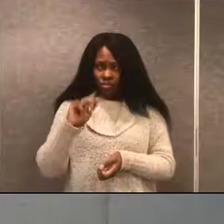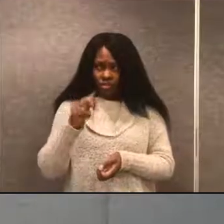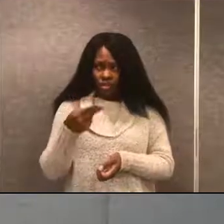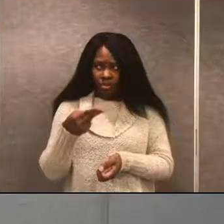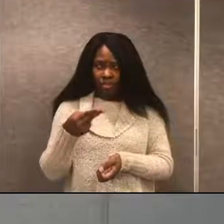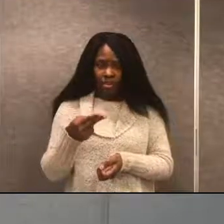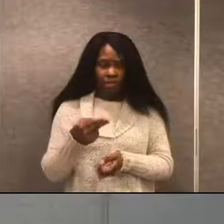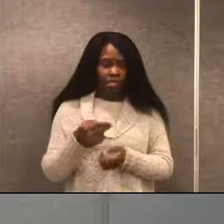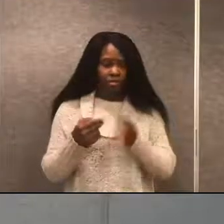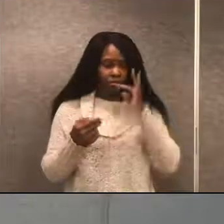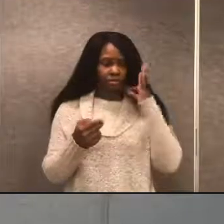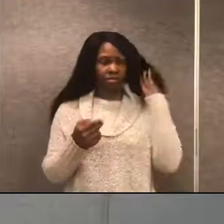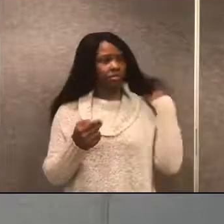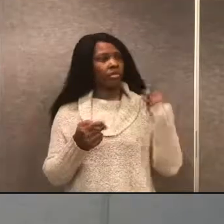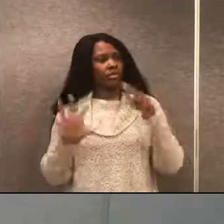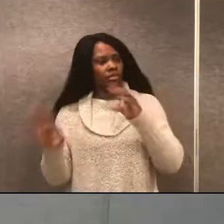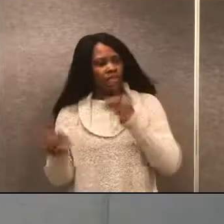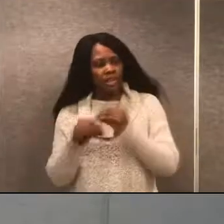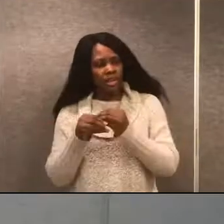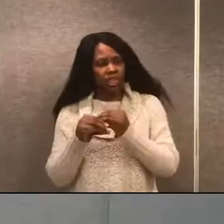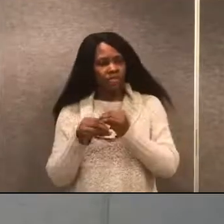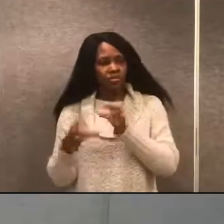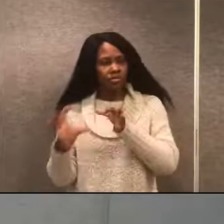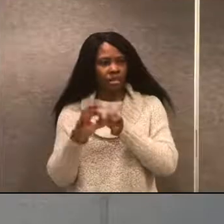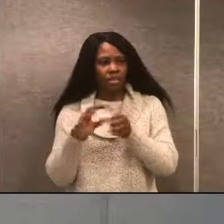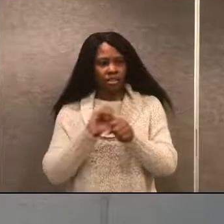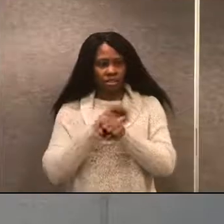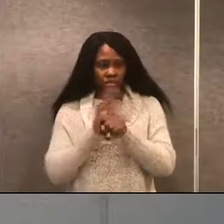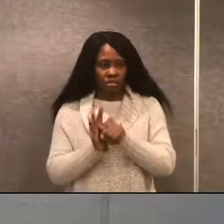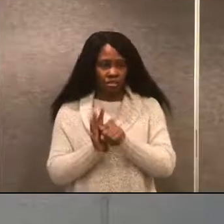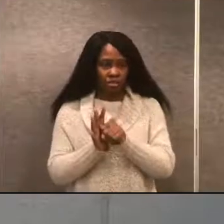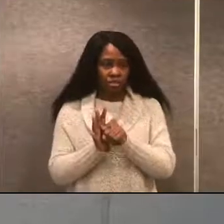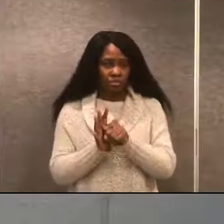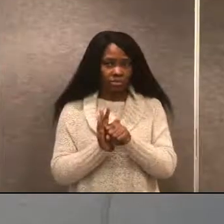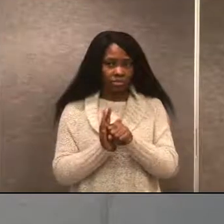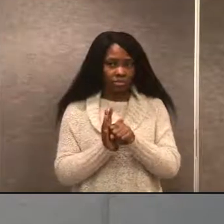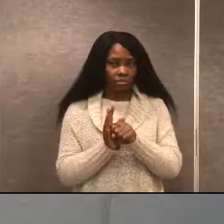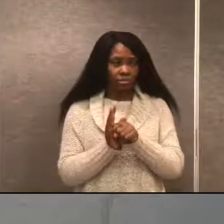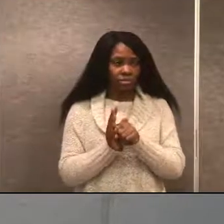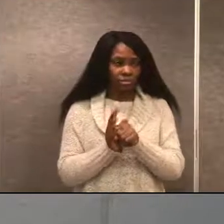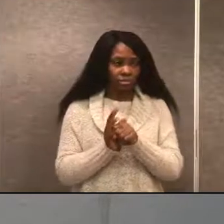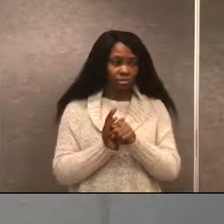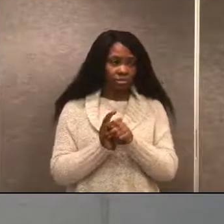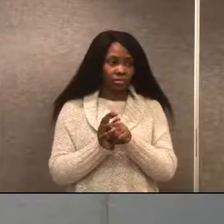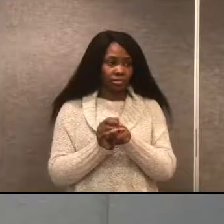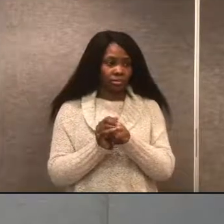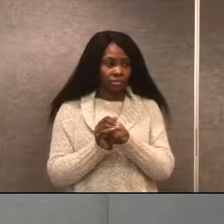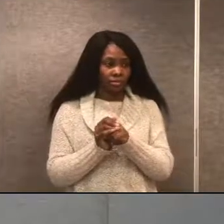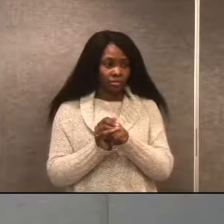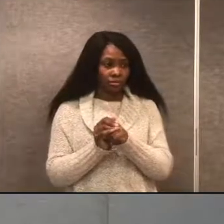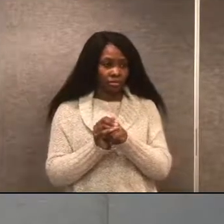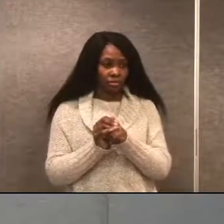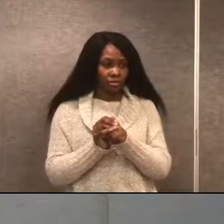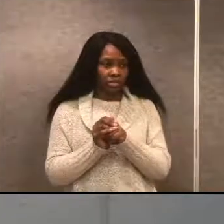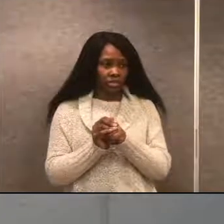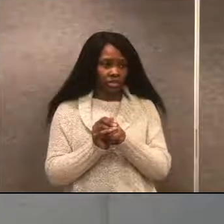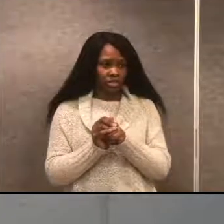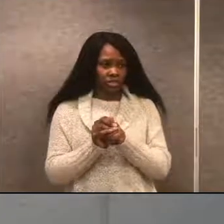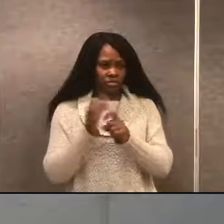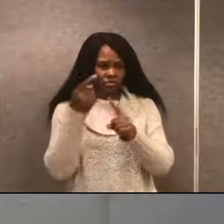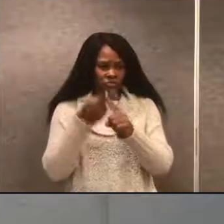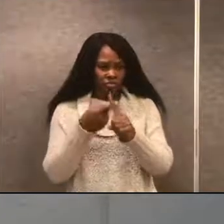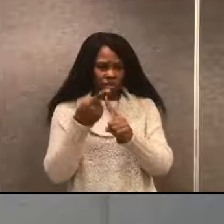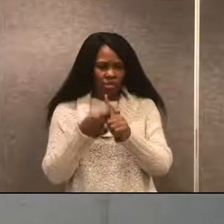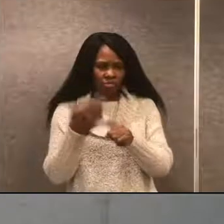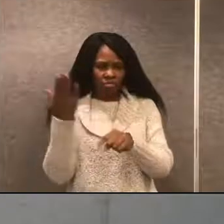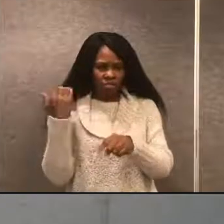on the COVID piece, and also we had a few months ago, we had a panel of